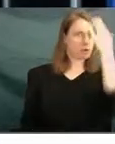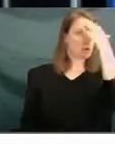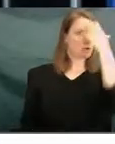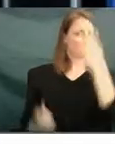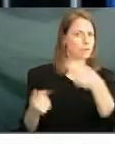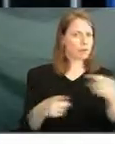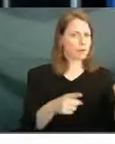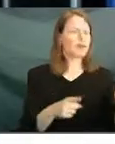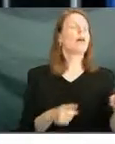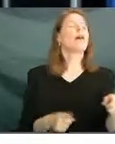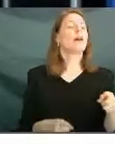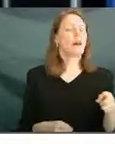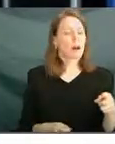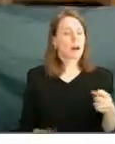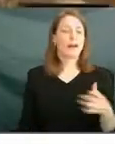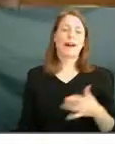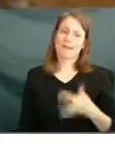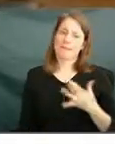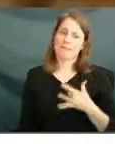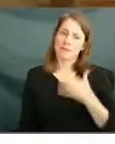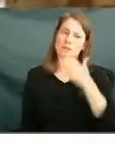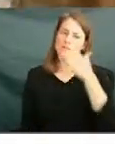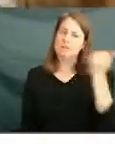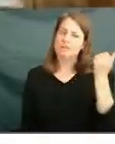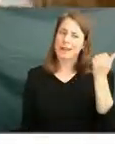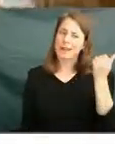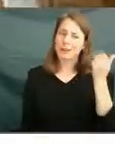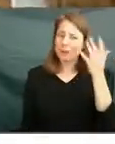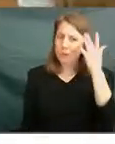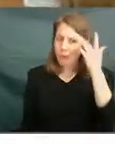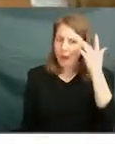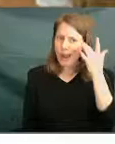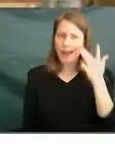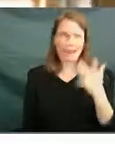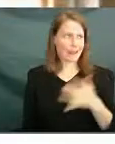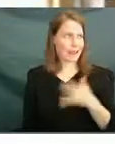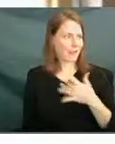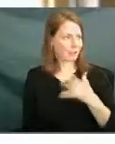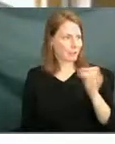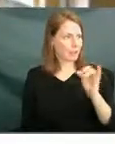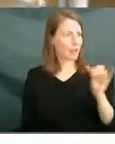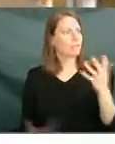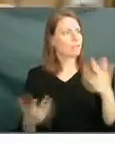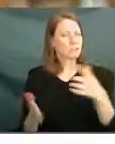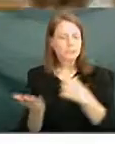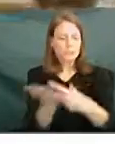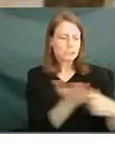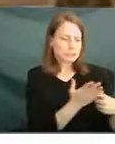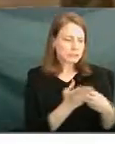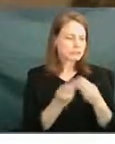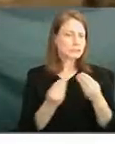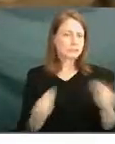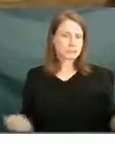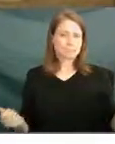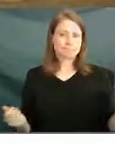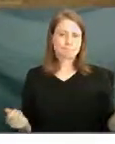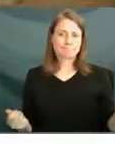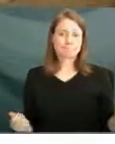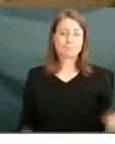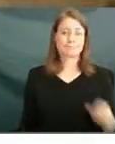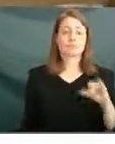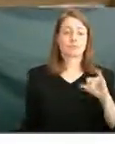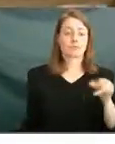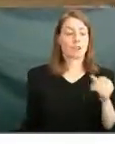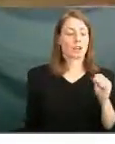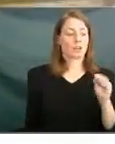been irritated about or something like that. Josephine's father, Martin, is English. He's lived in Norway for 20 years.